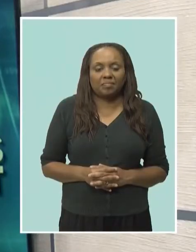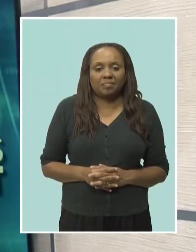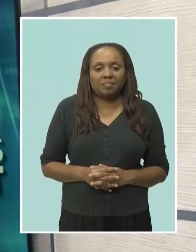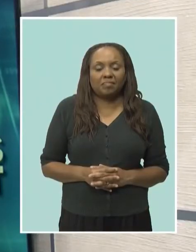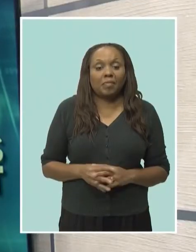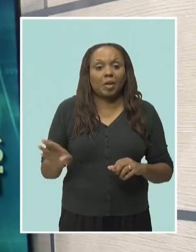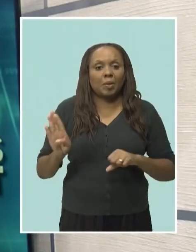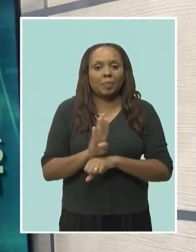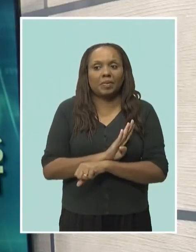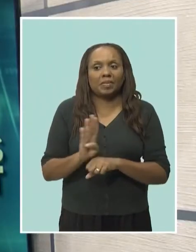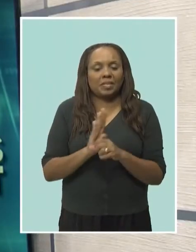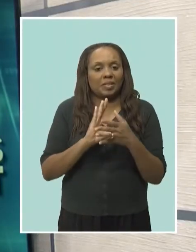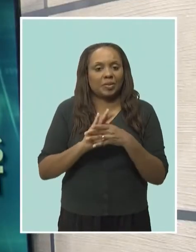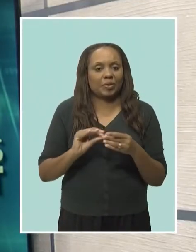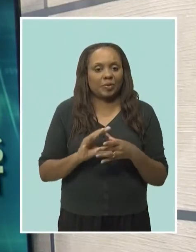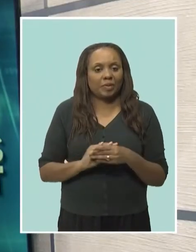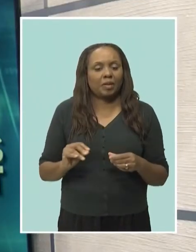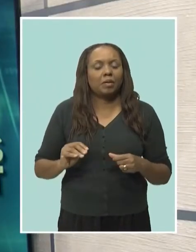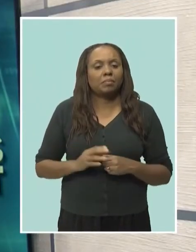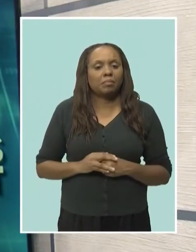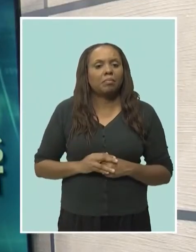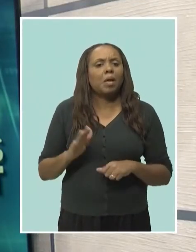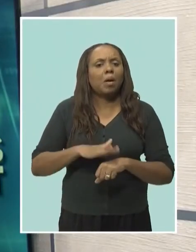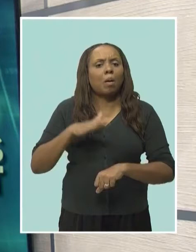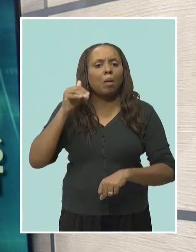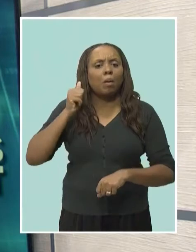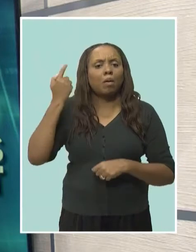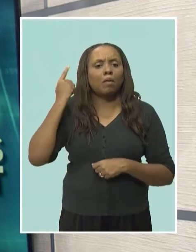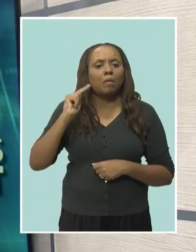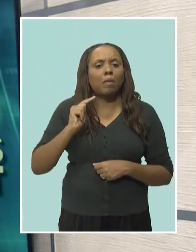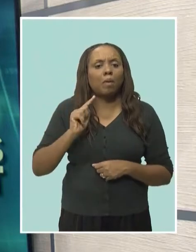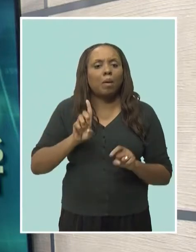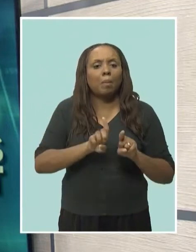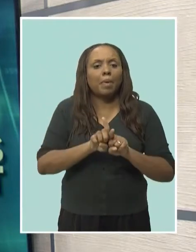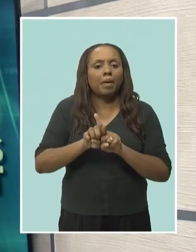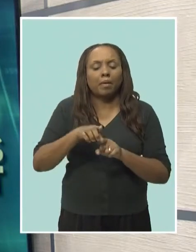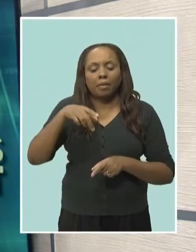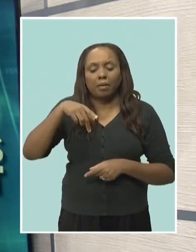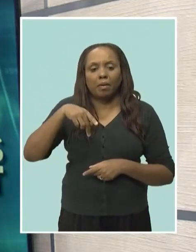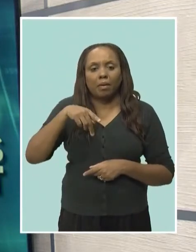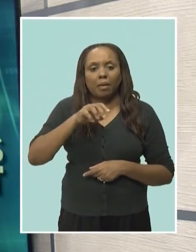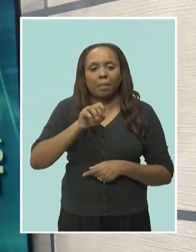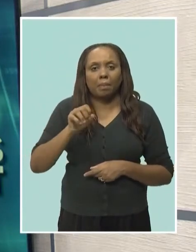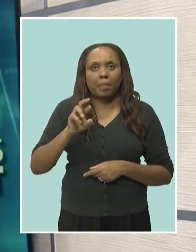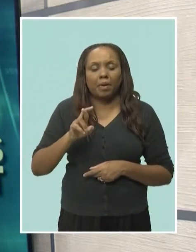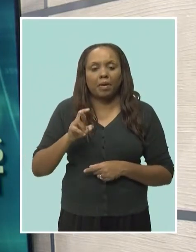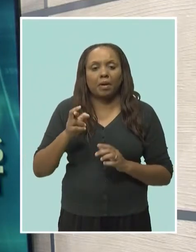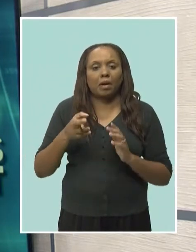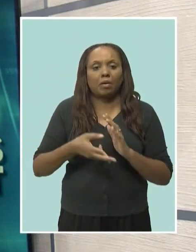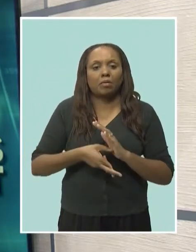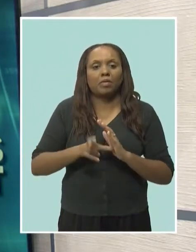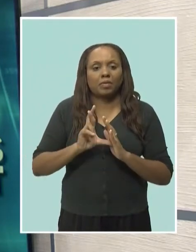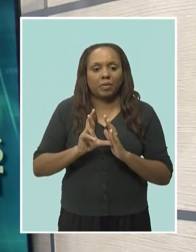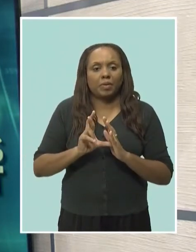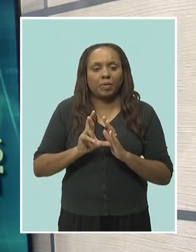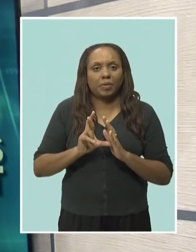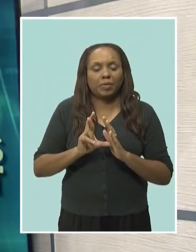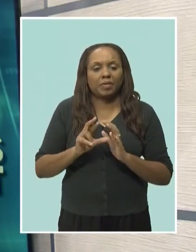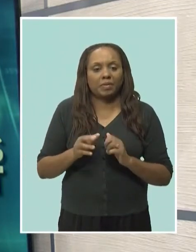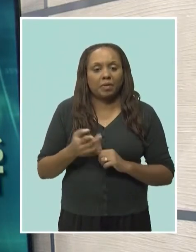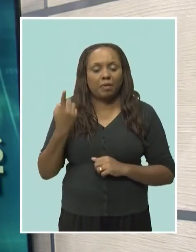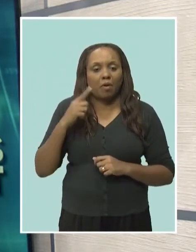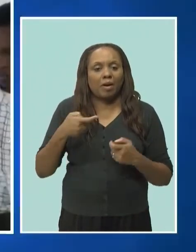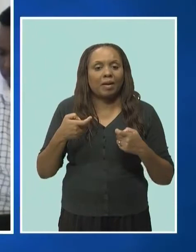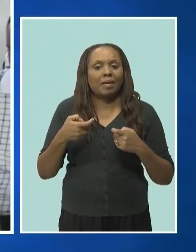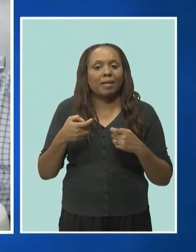In business tonight, a call being made for peer reviews in engineering. It has come from the former president of the Barbados Association